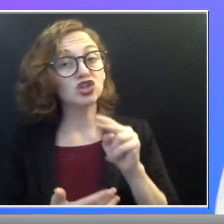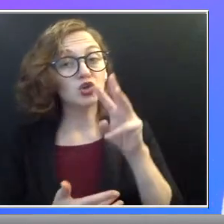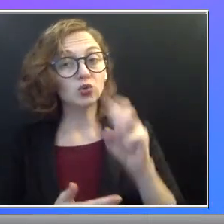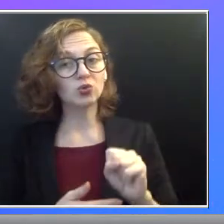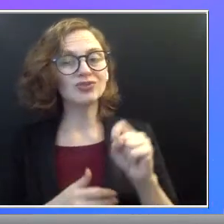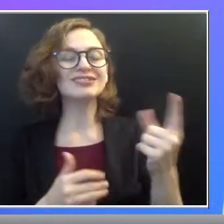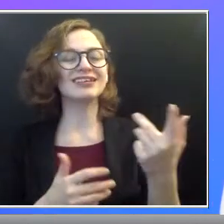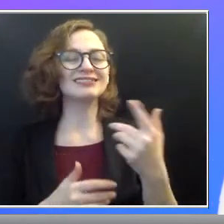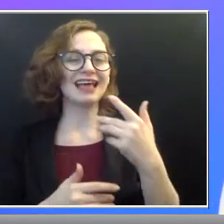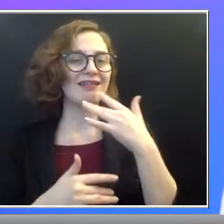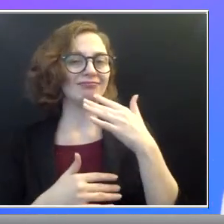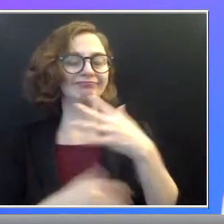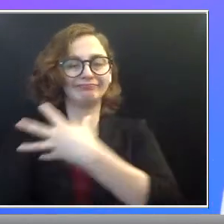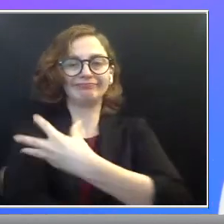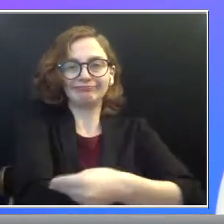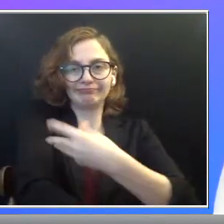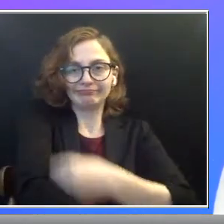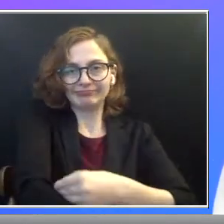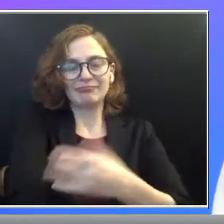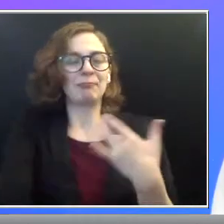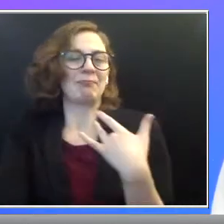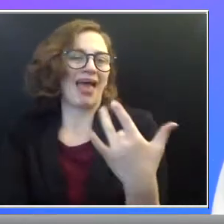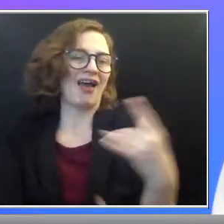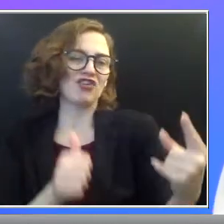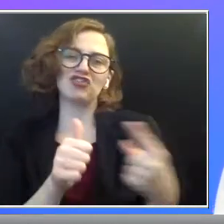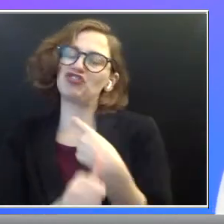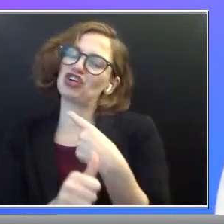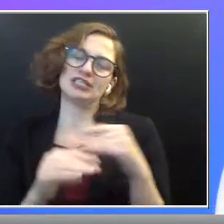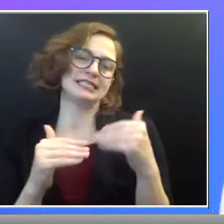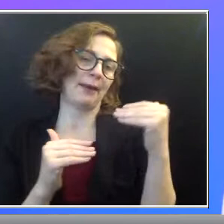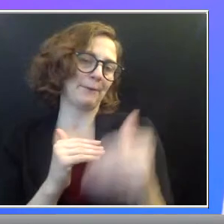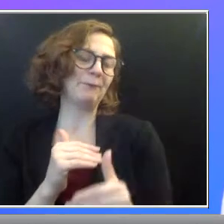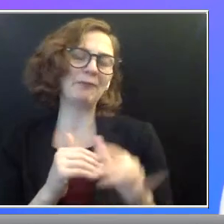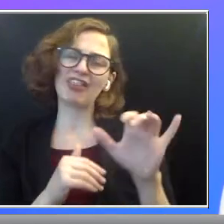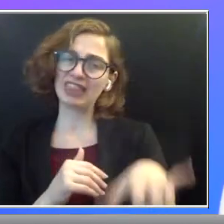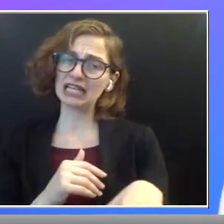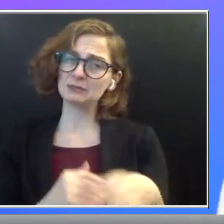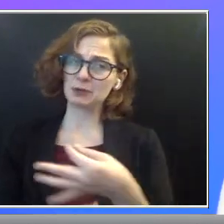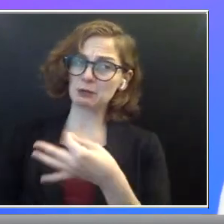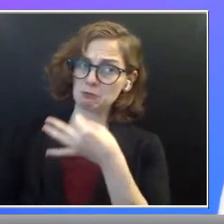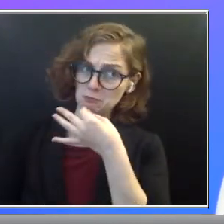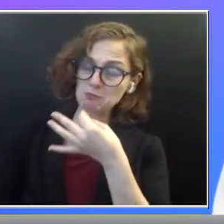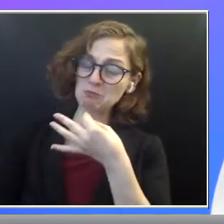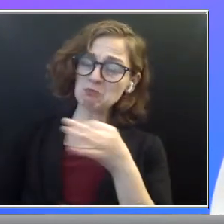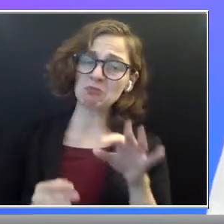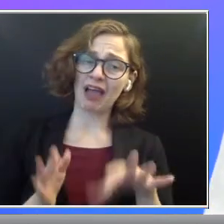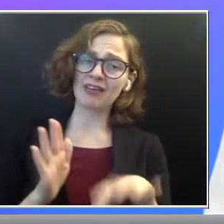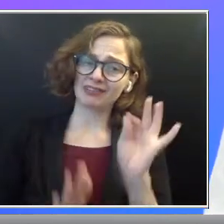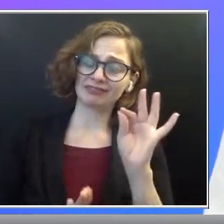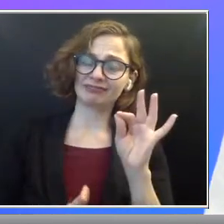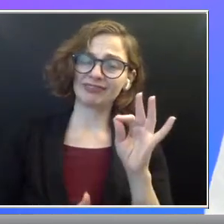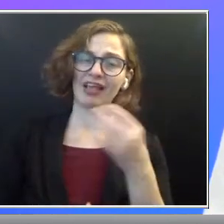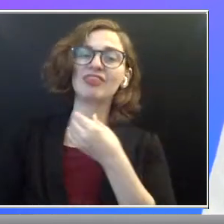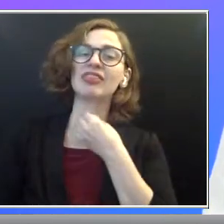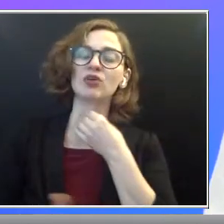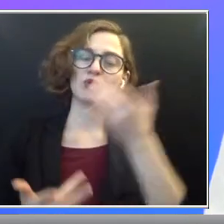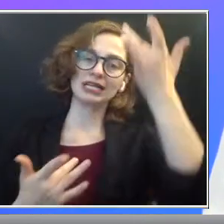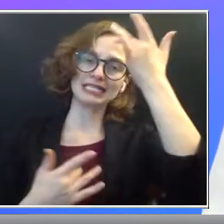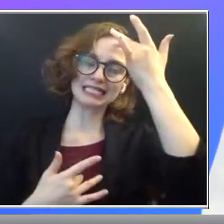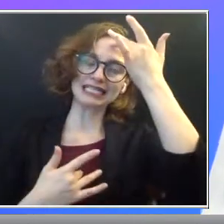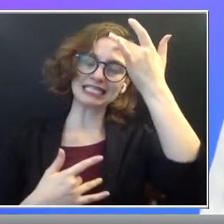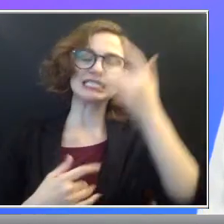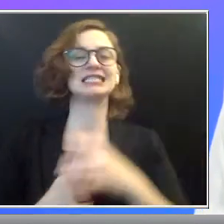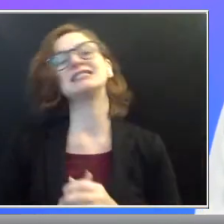good at detecting thyroid disease. And then the way we will evaluate some of those heart-related symptoms, the palpitations, the pounding